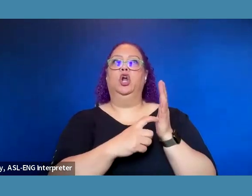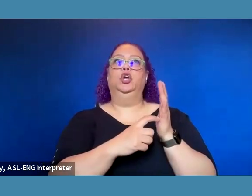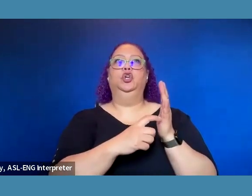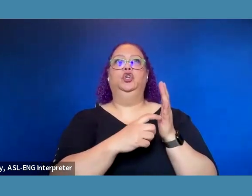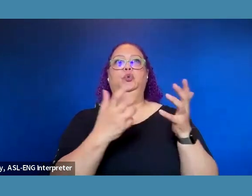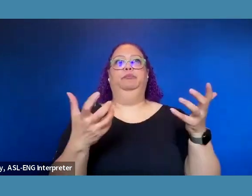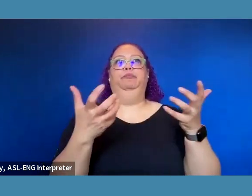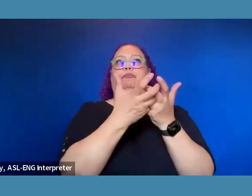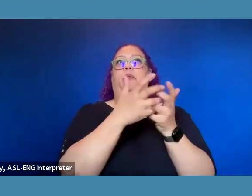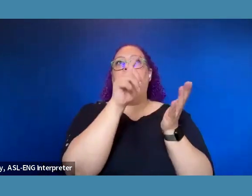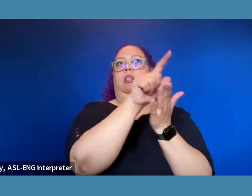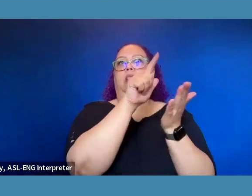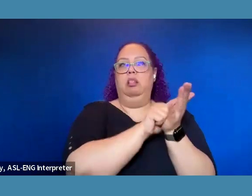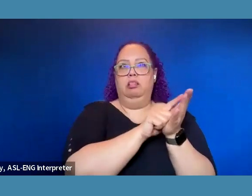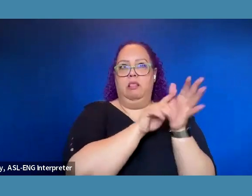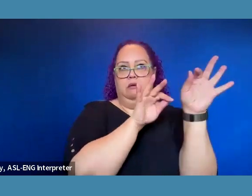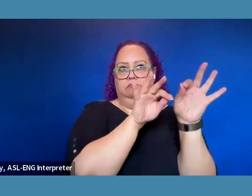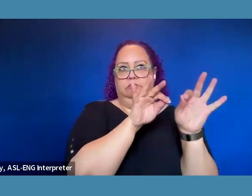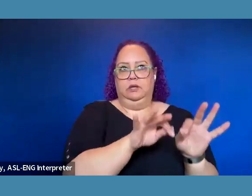living facility.